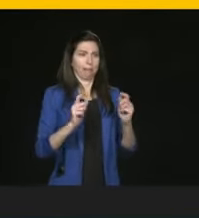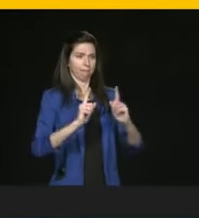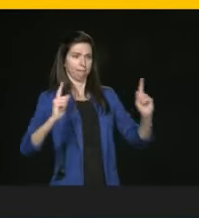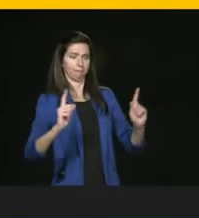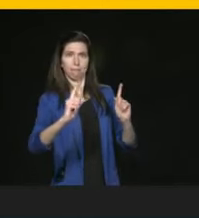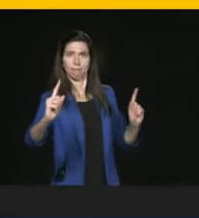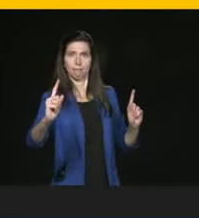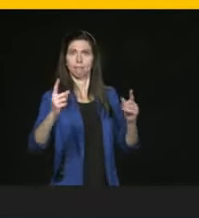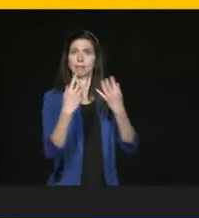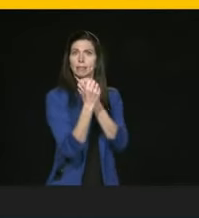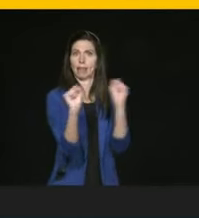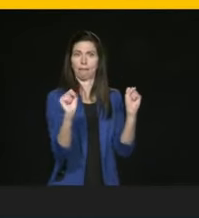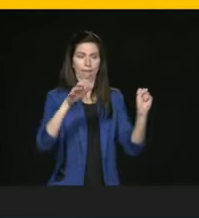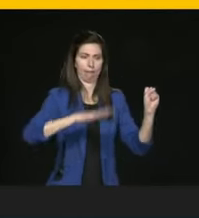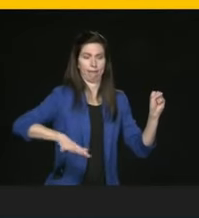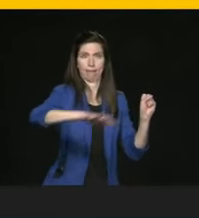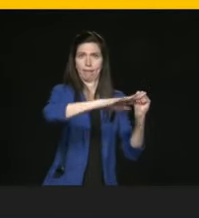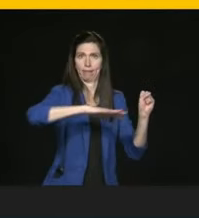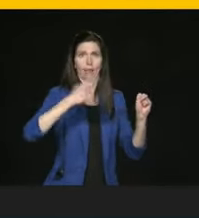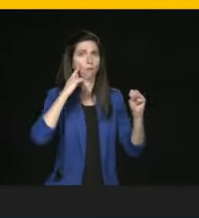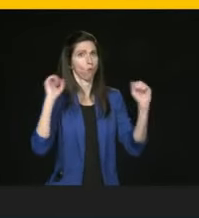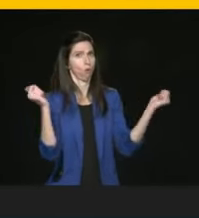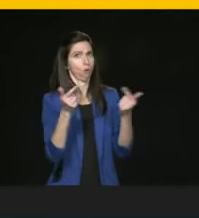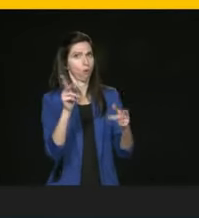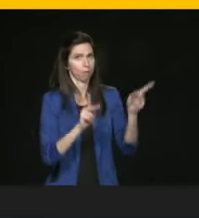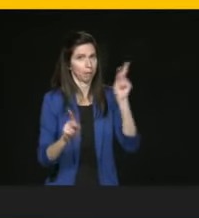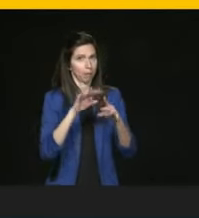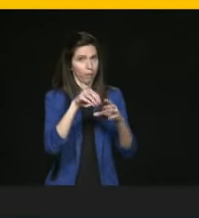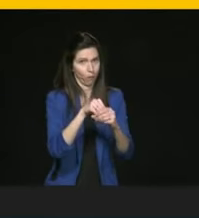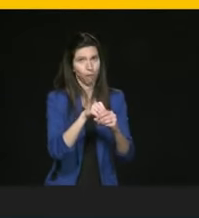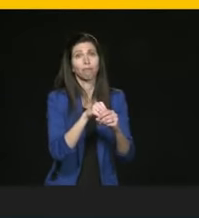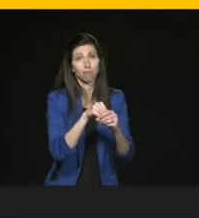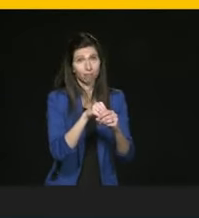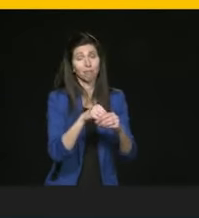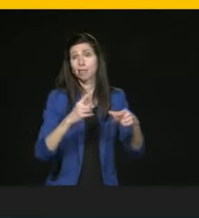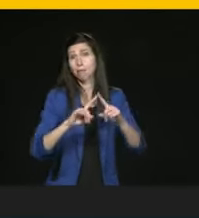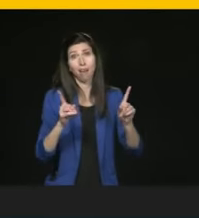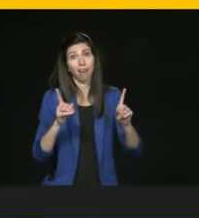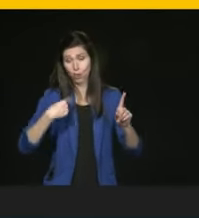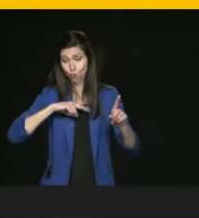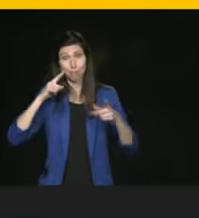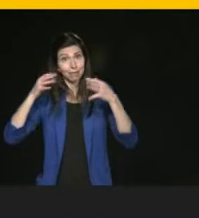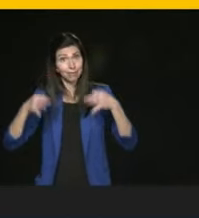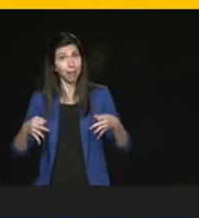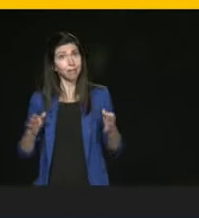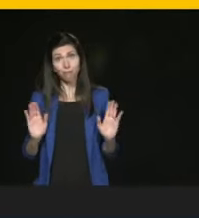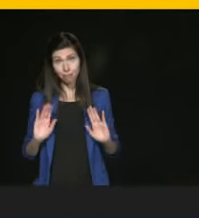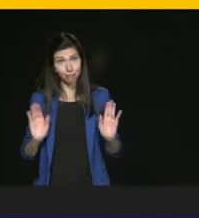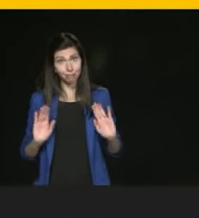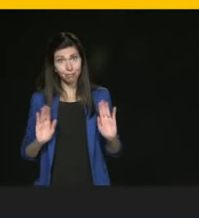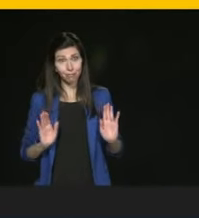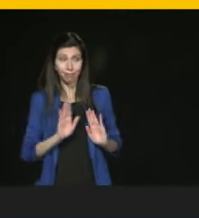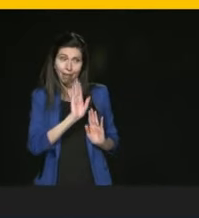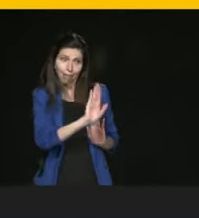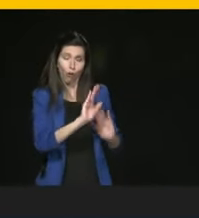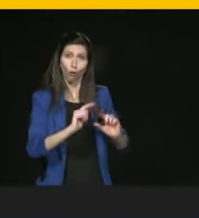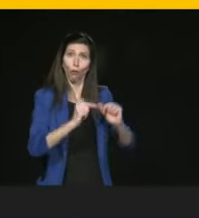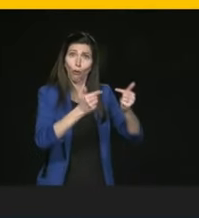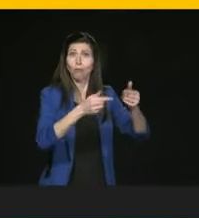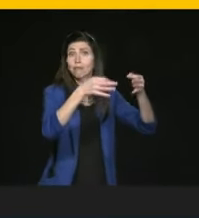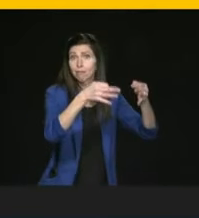if you respect self-determination, it is ultimately their decision whether to go ahead or not. You can imagine the immense sensitivity